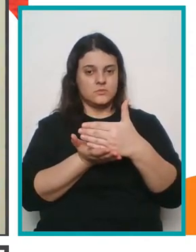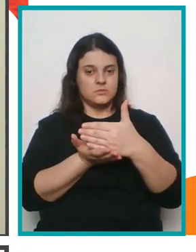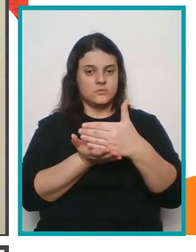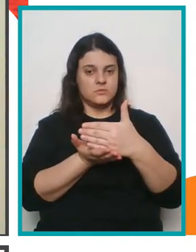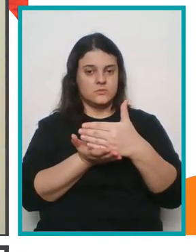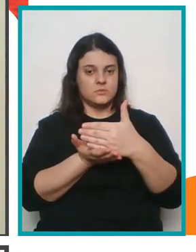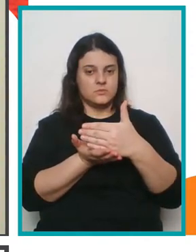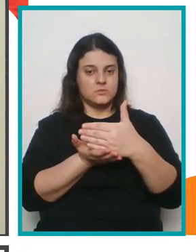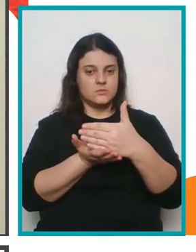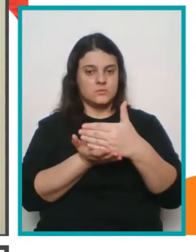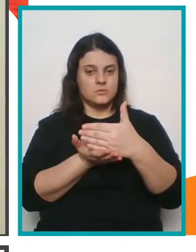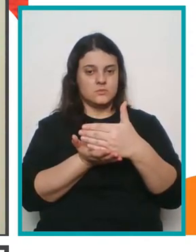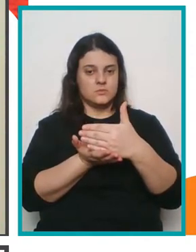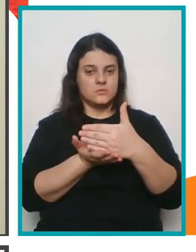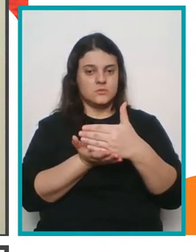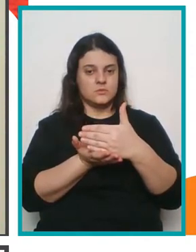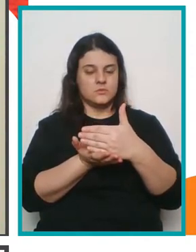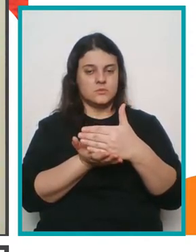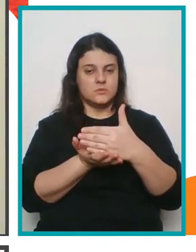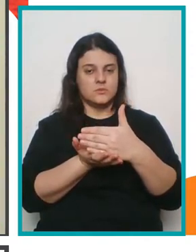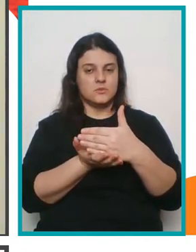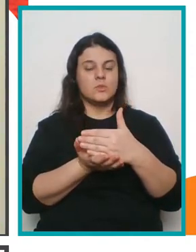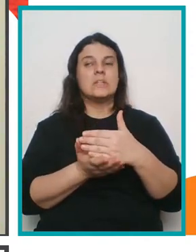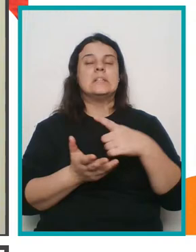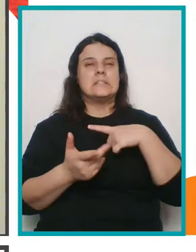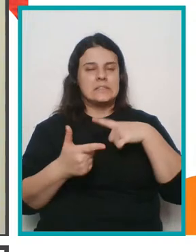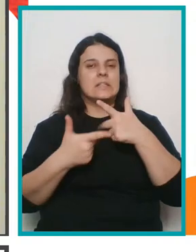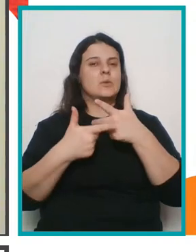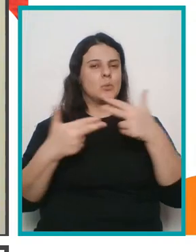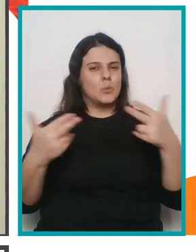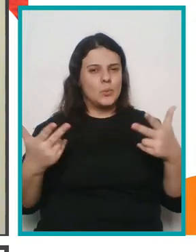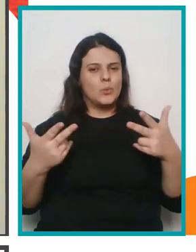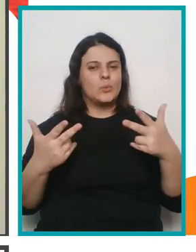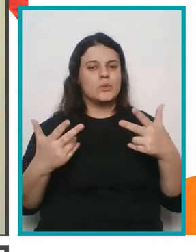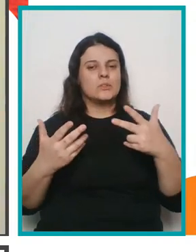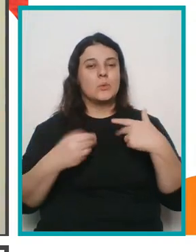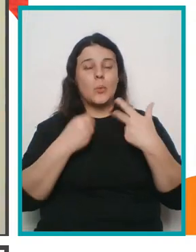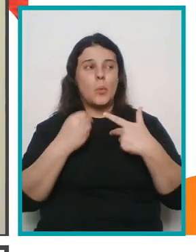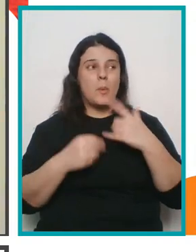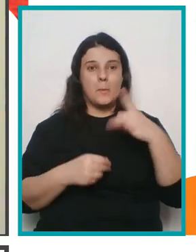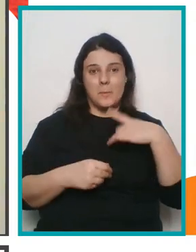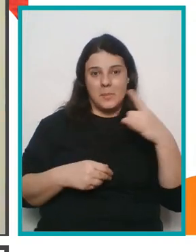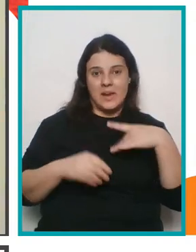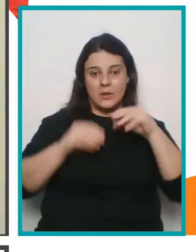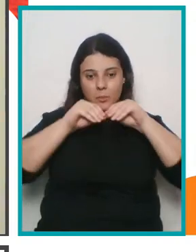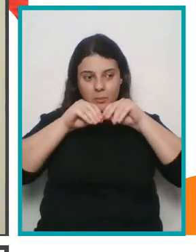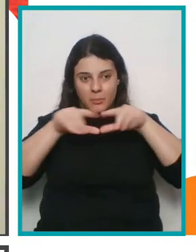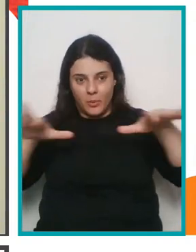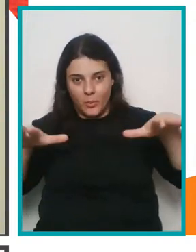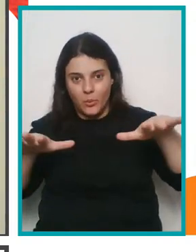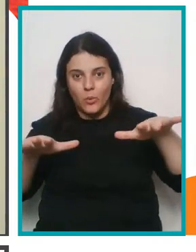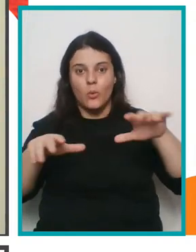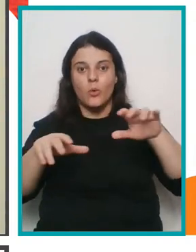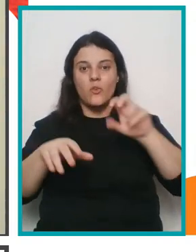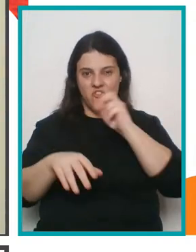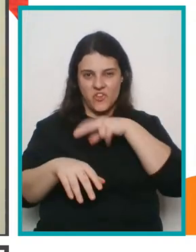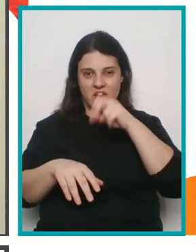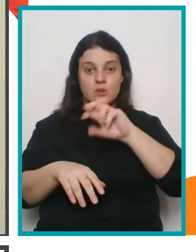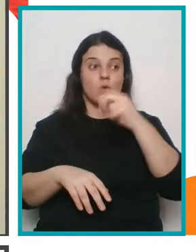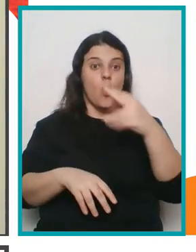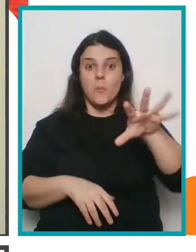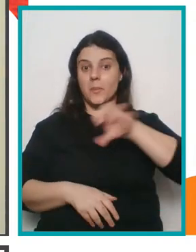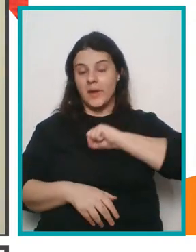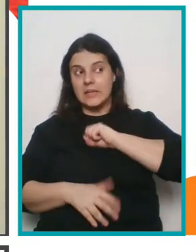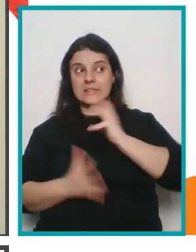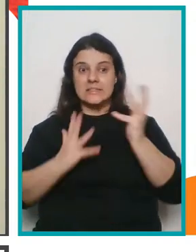that we would stop going to the streets following the guidelines of the WHO